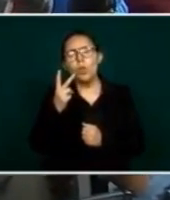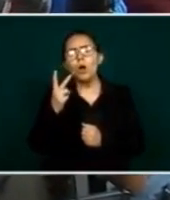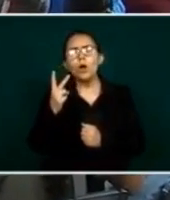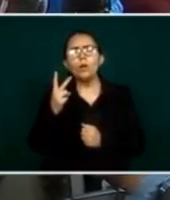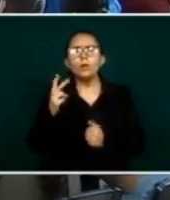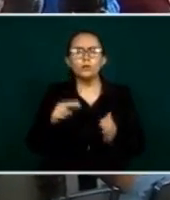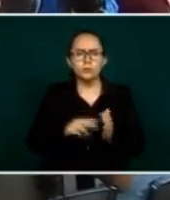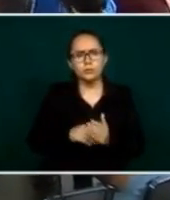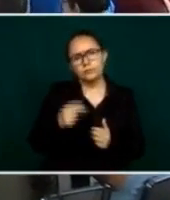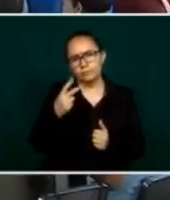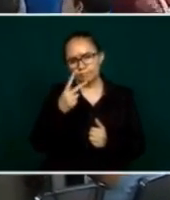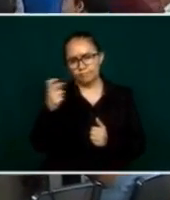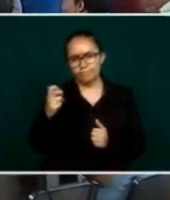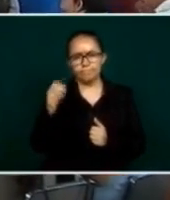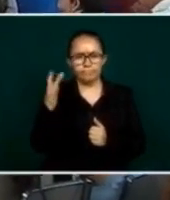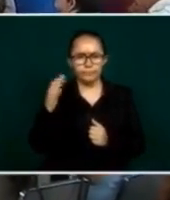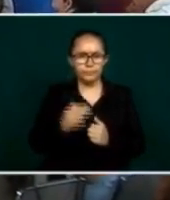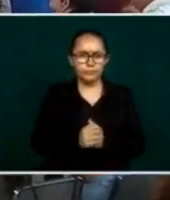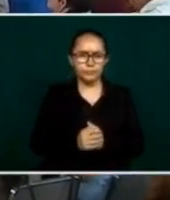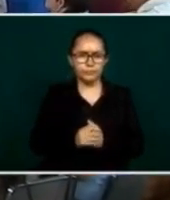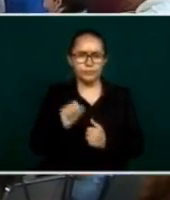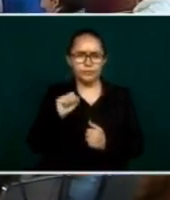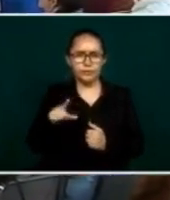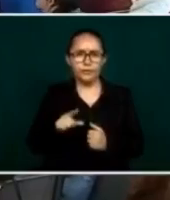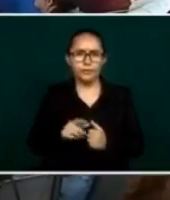2,550. And if in a home there is two